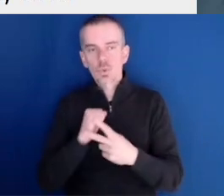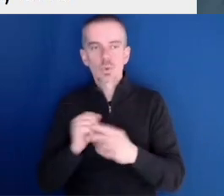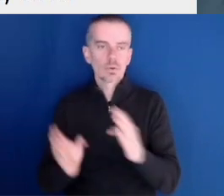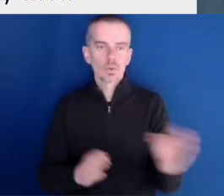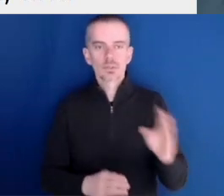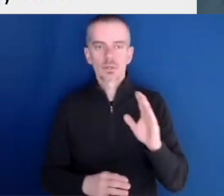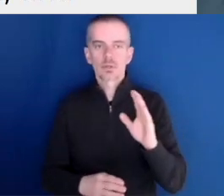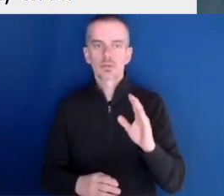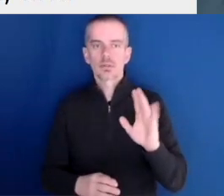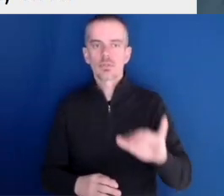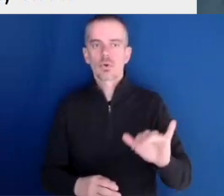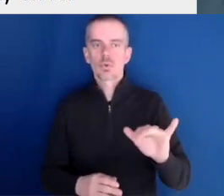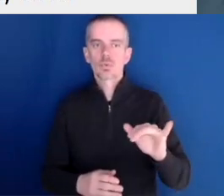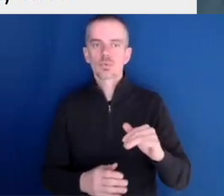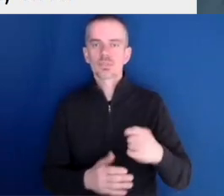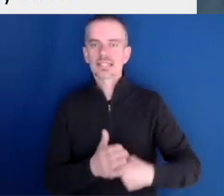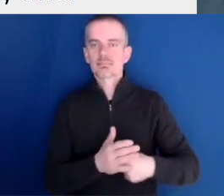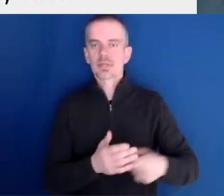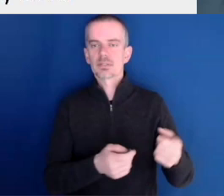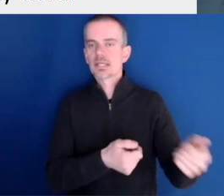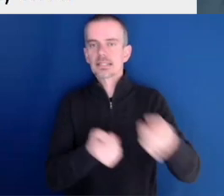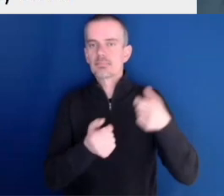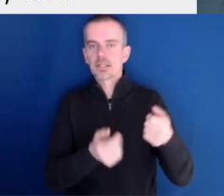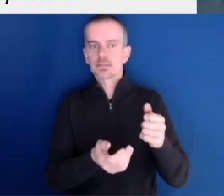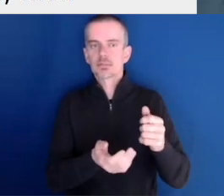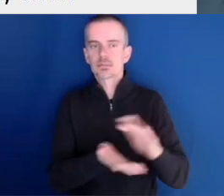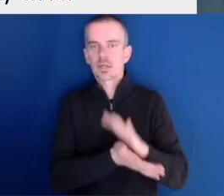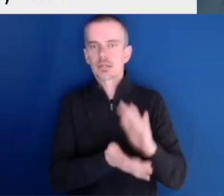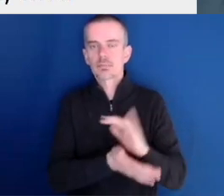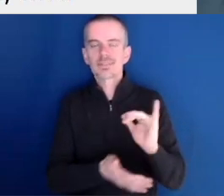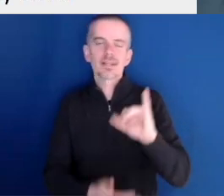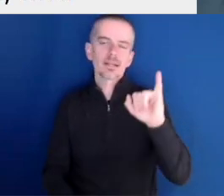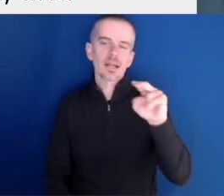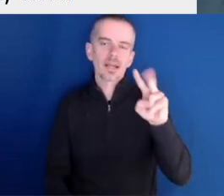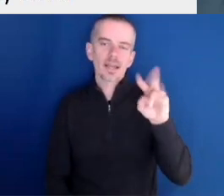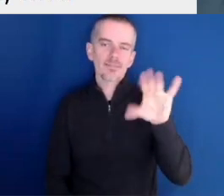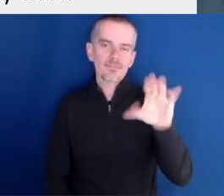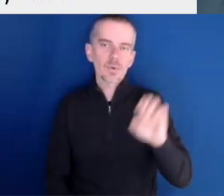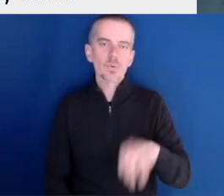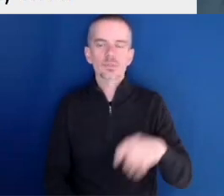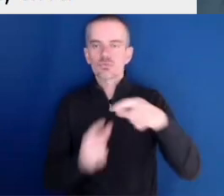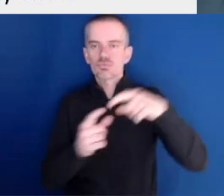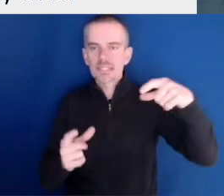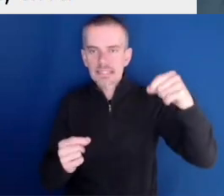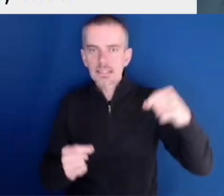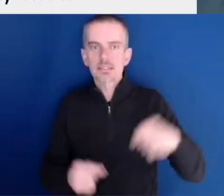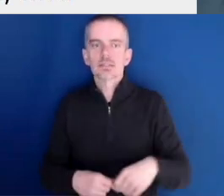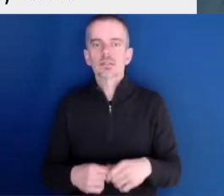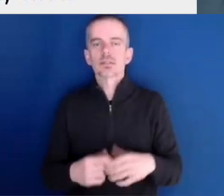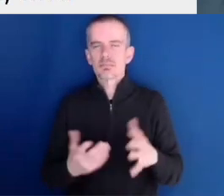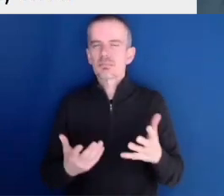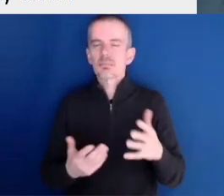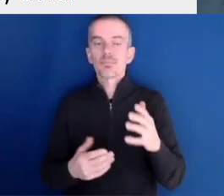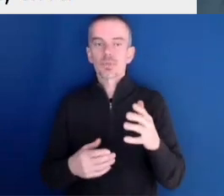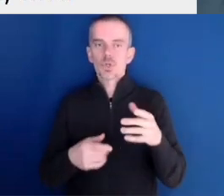those expenses, right? Documentation pertaining to your expenses like invoices, receipts, right? And doing that